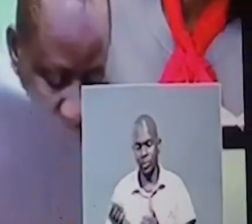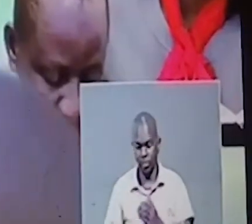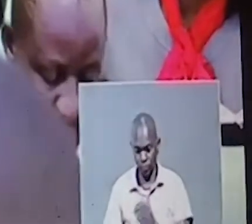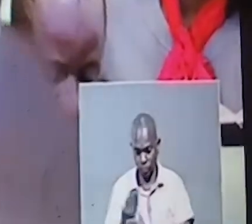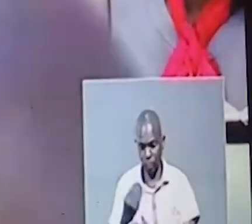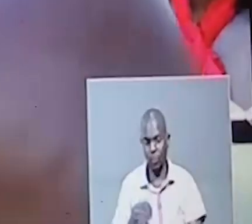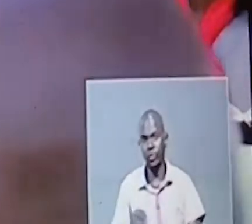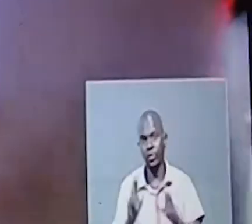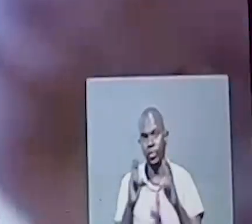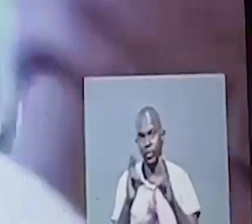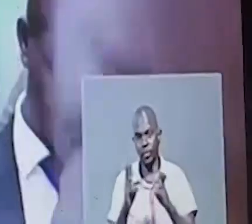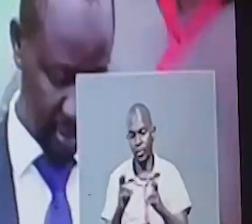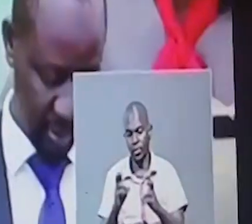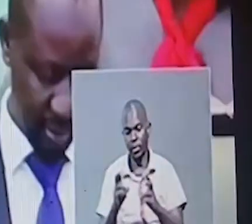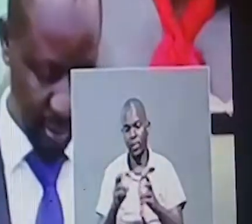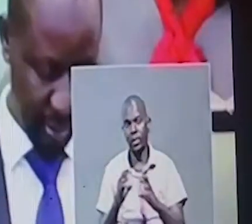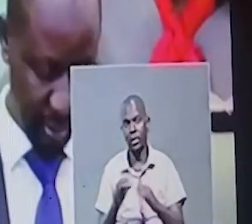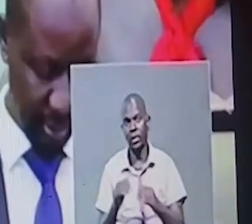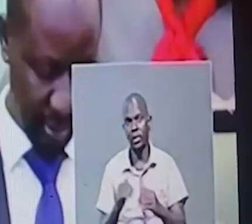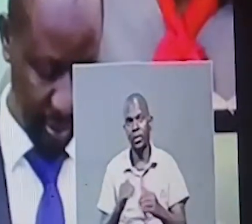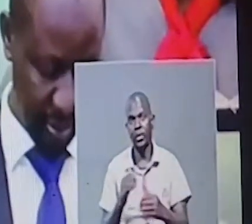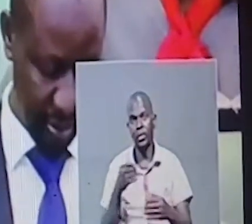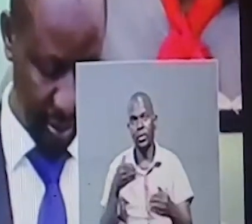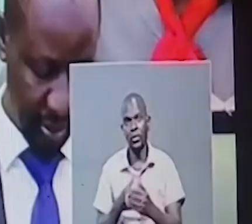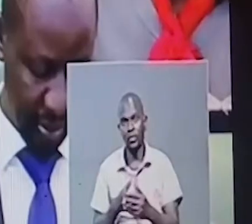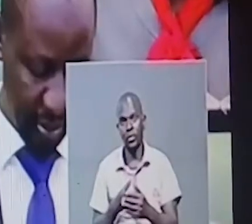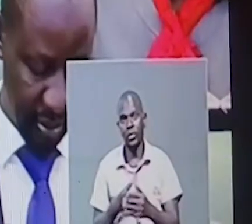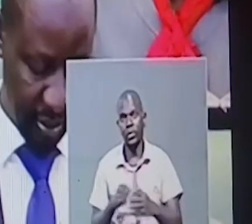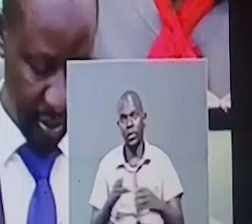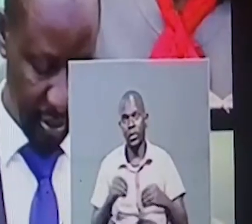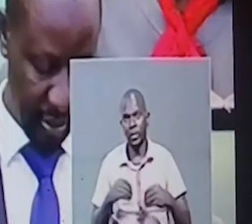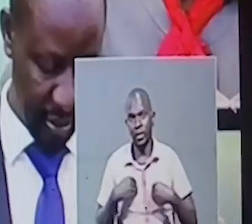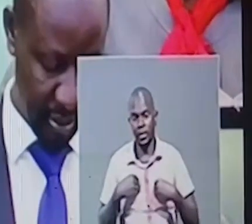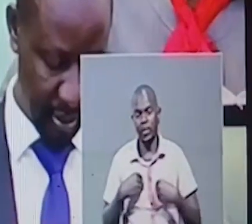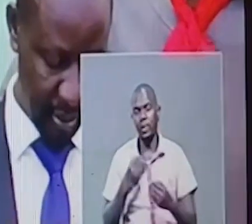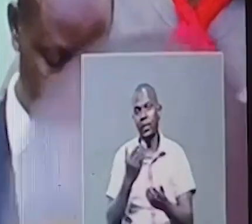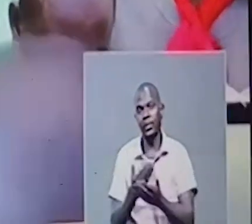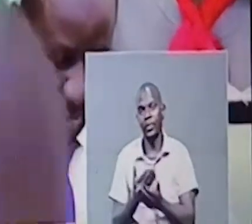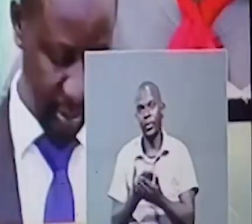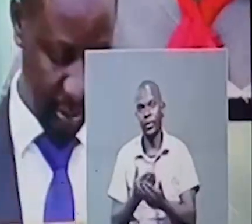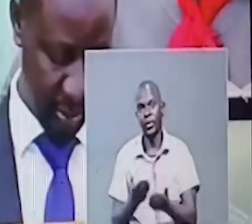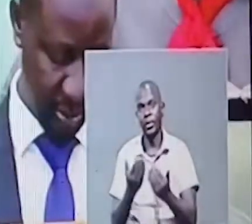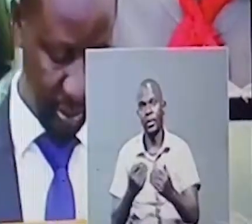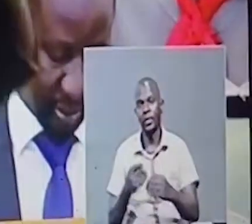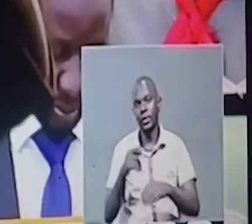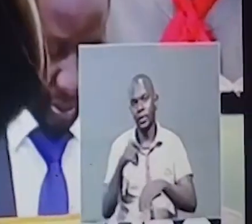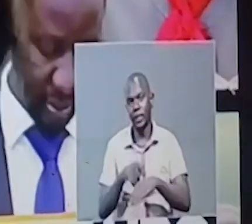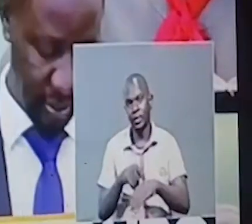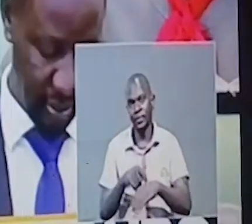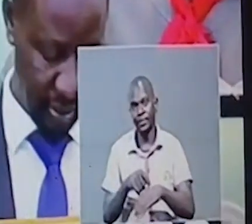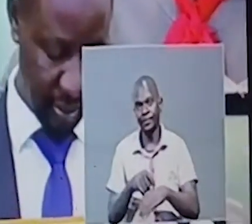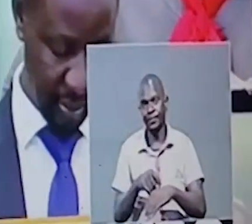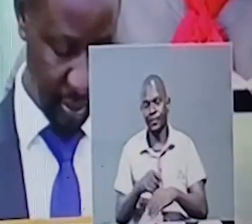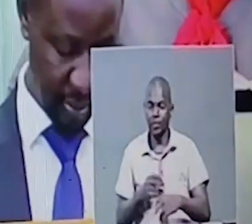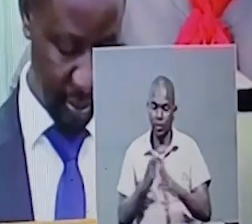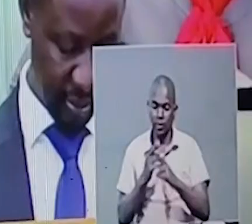bill. And that means there is a bar to entertaining this bill at this point. 2,